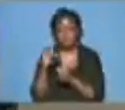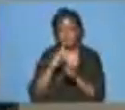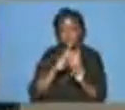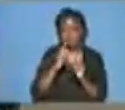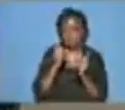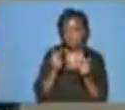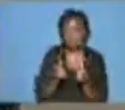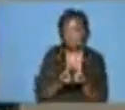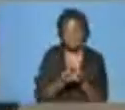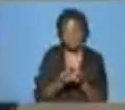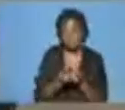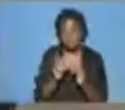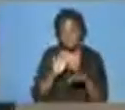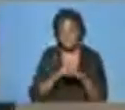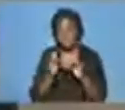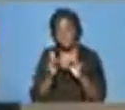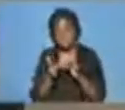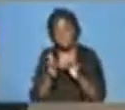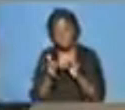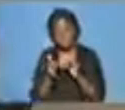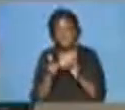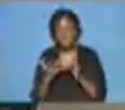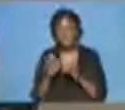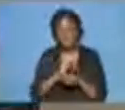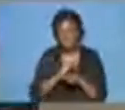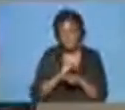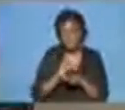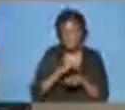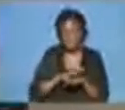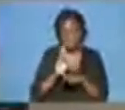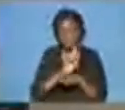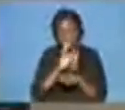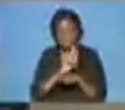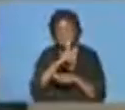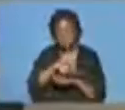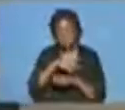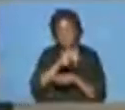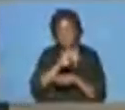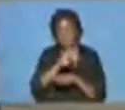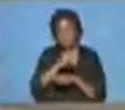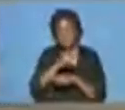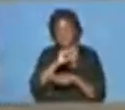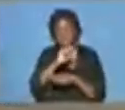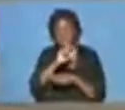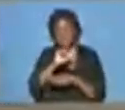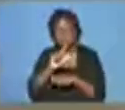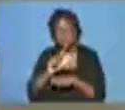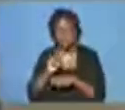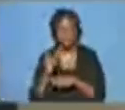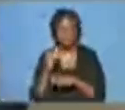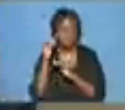industry to train on the usage and to get some feedback. And we're looking at a full launch of that portal first week in